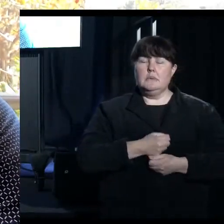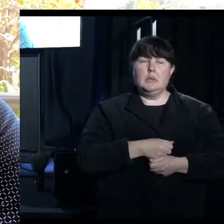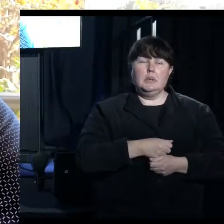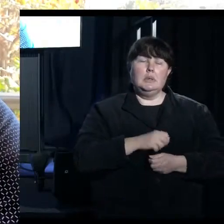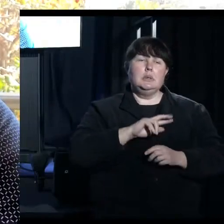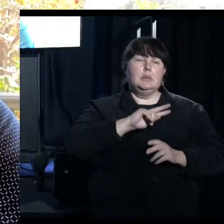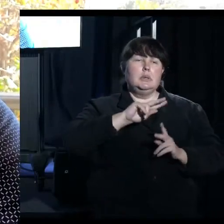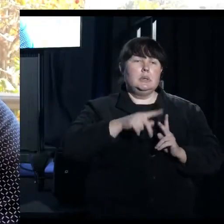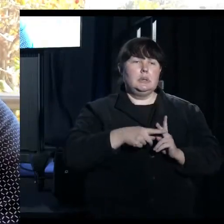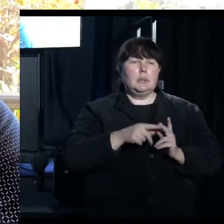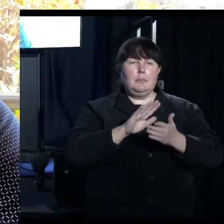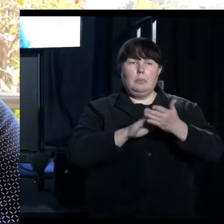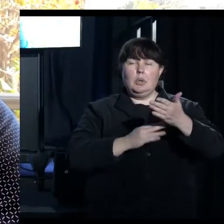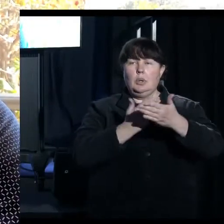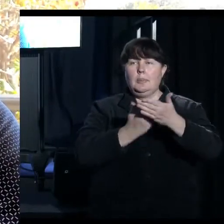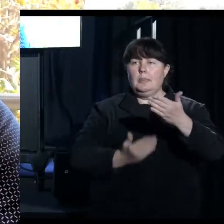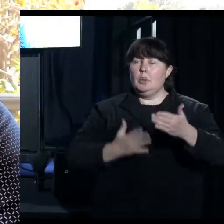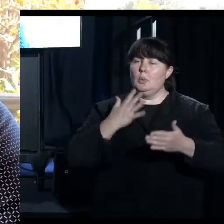before.